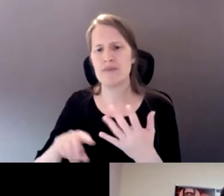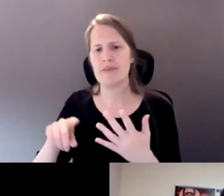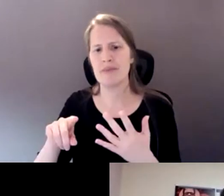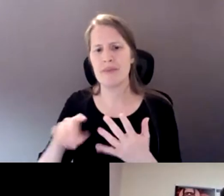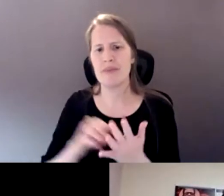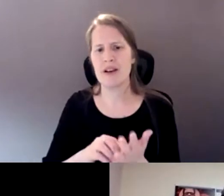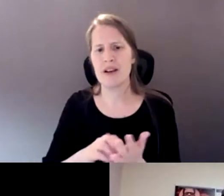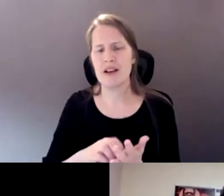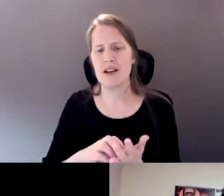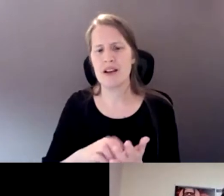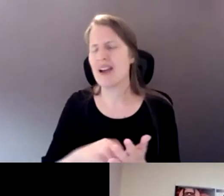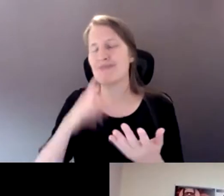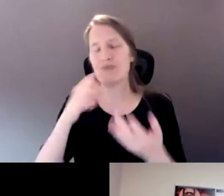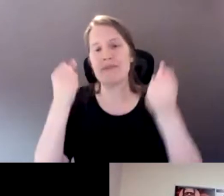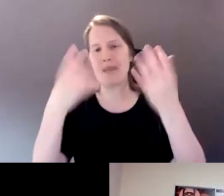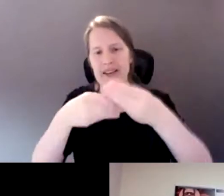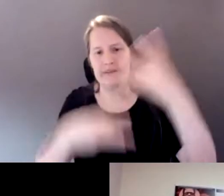as well as others,